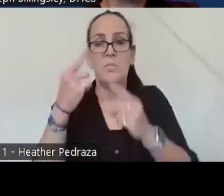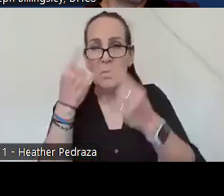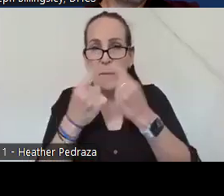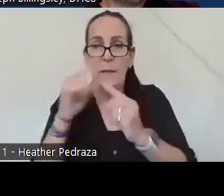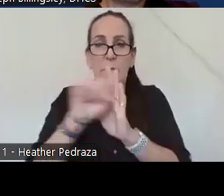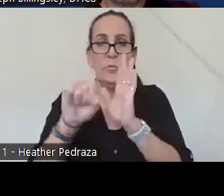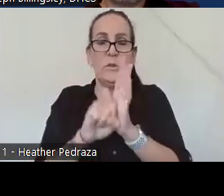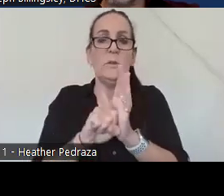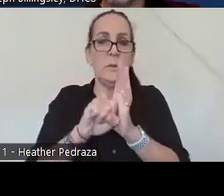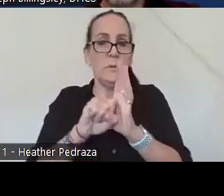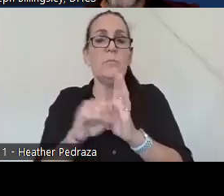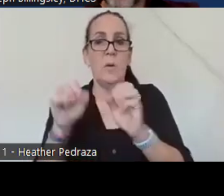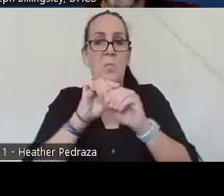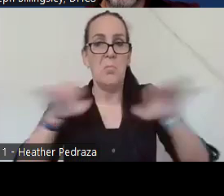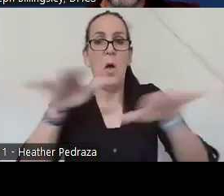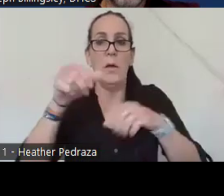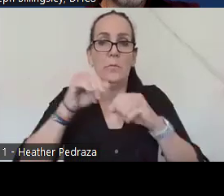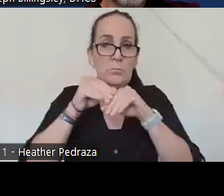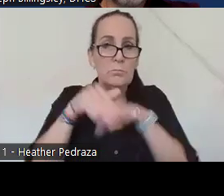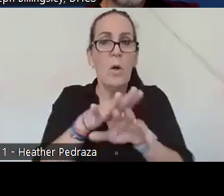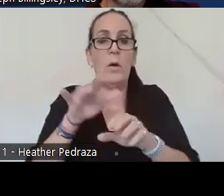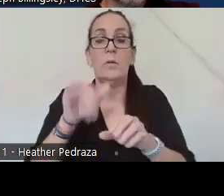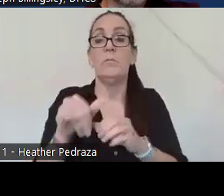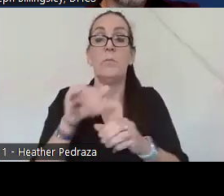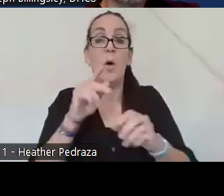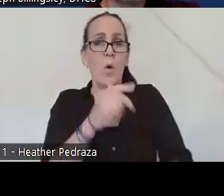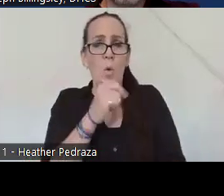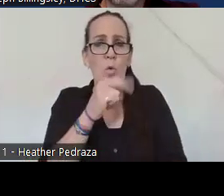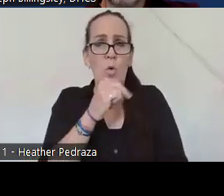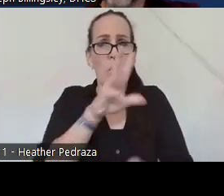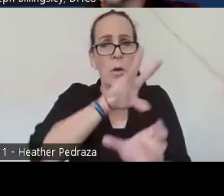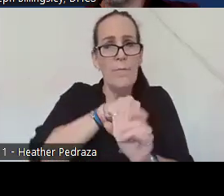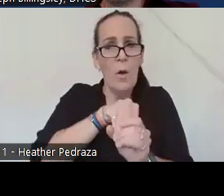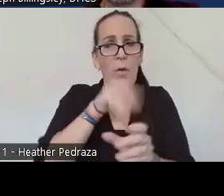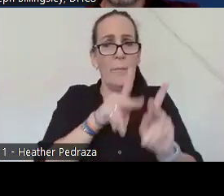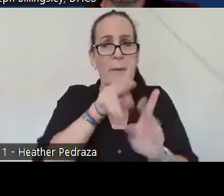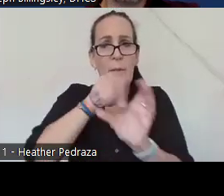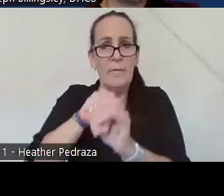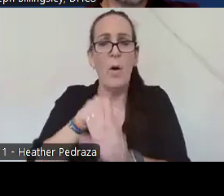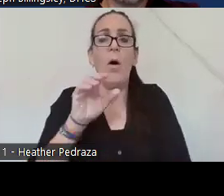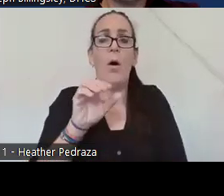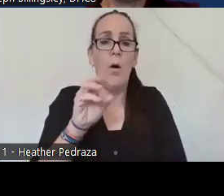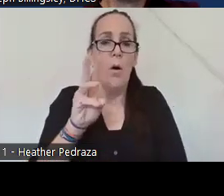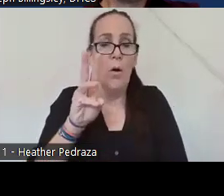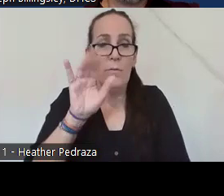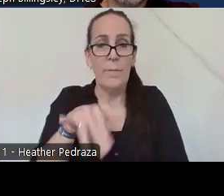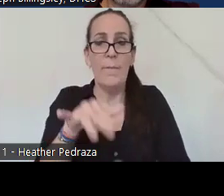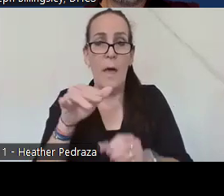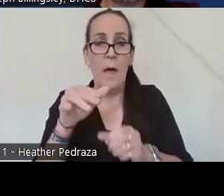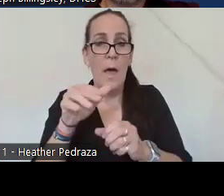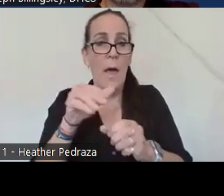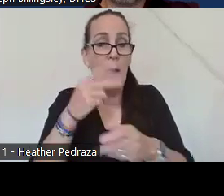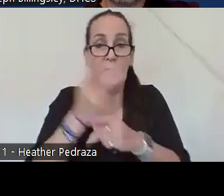integration, populations that would be served by the de novo waivers, member supports to ensure continuity of care,